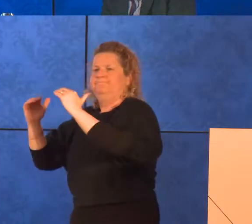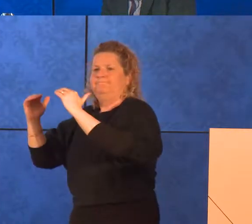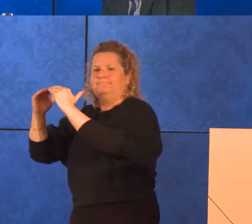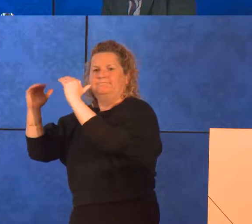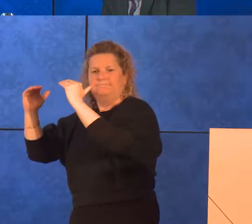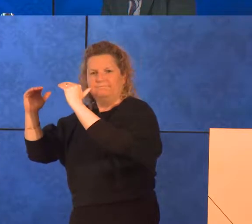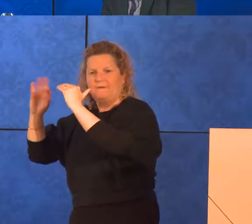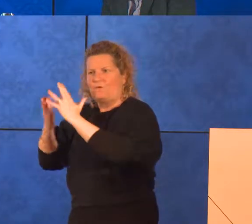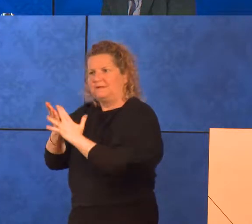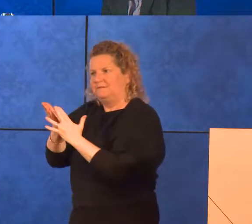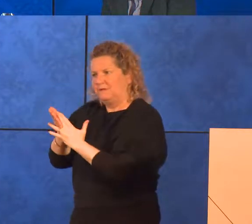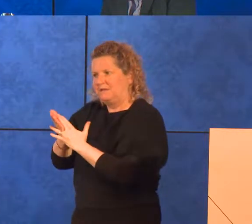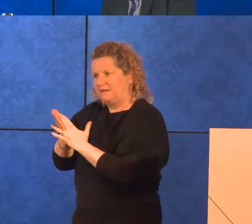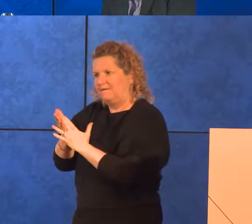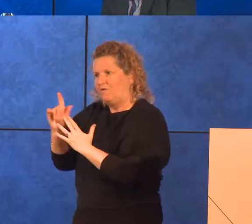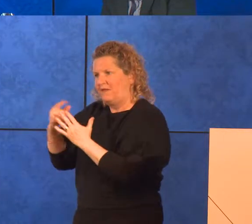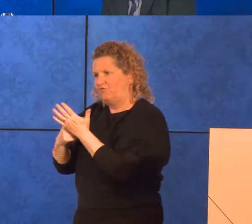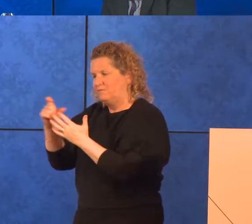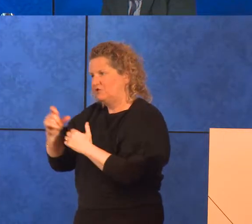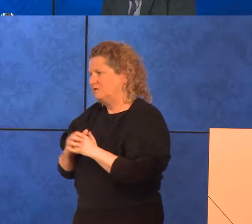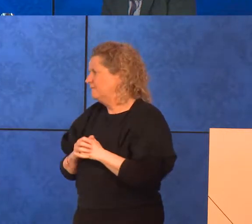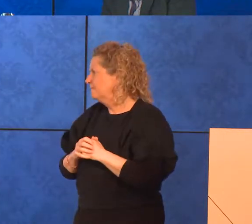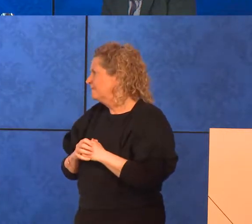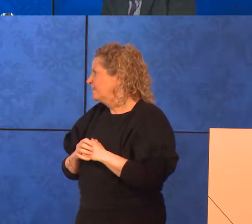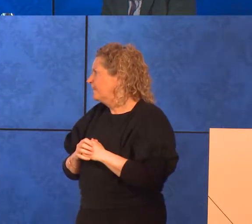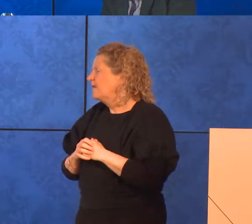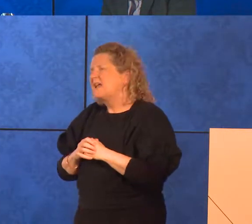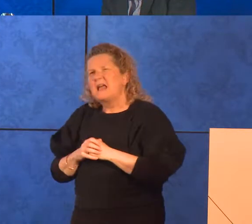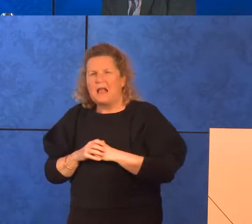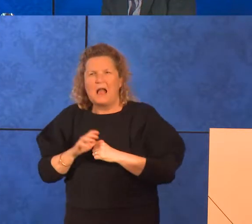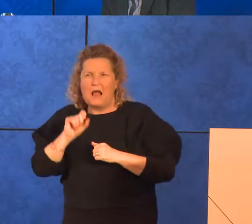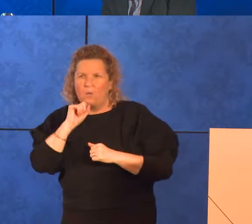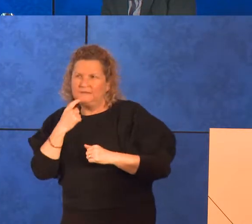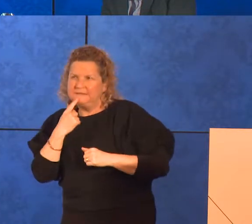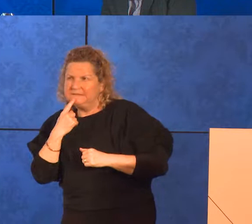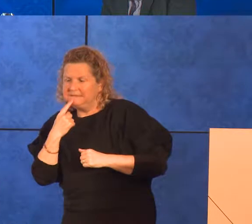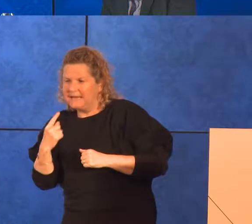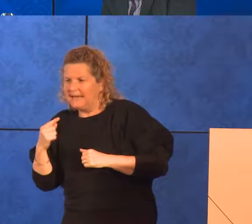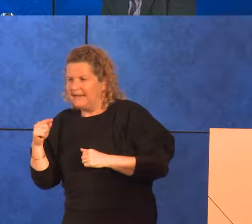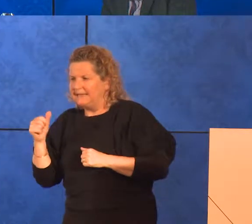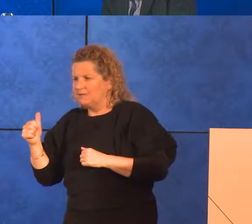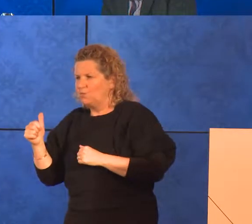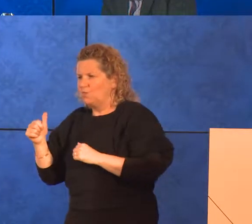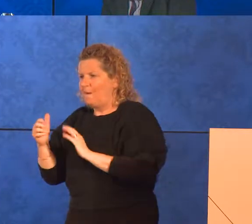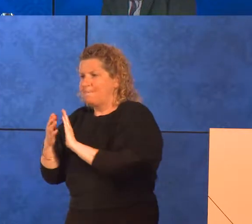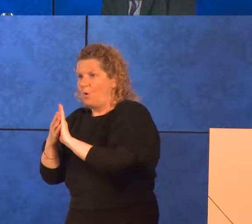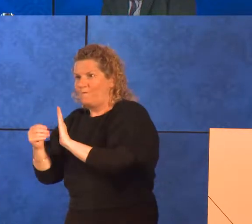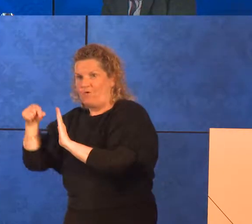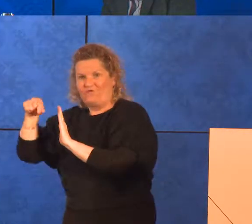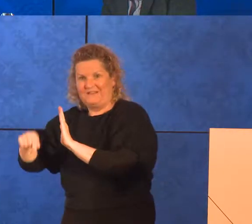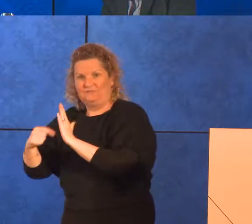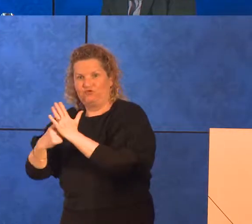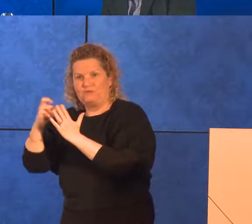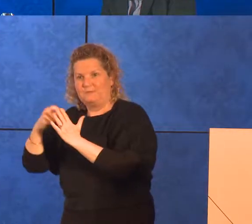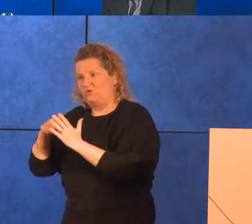Royal Commission. That being said, I would note that I think it's a great model for this Royal Commission because it was also so